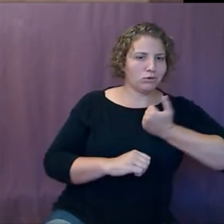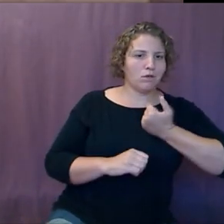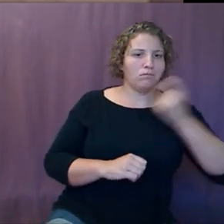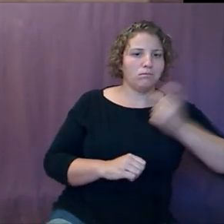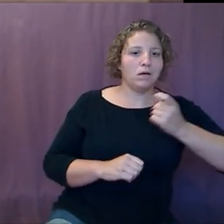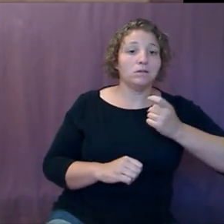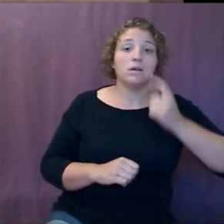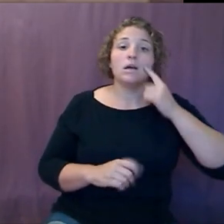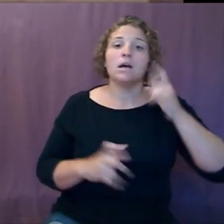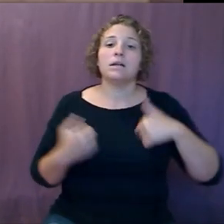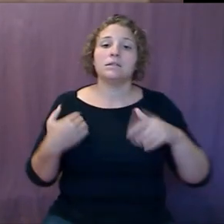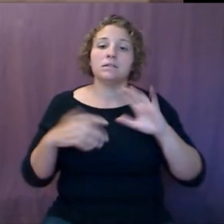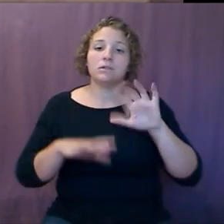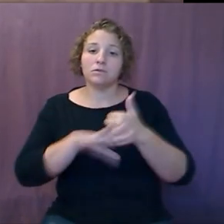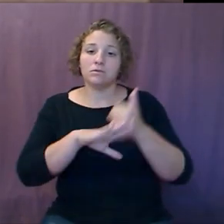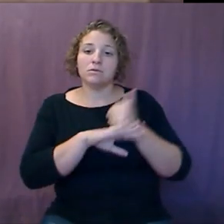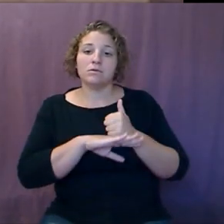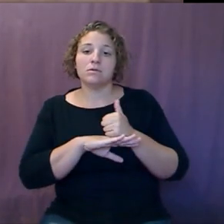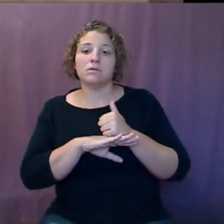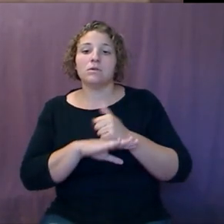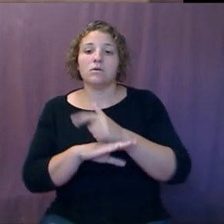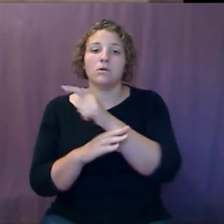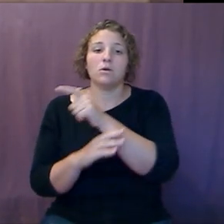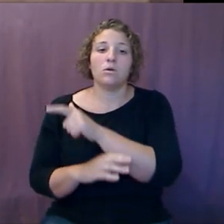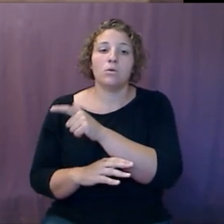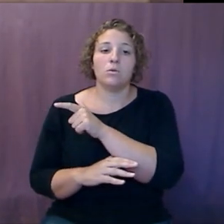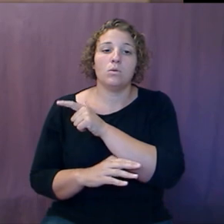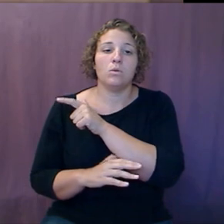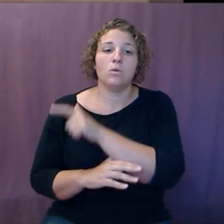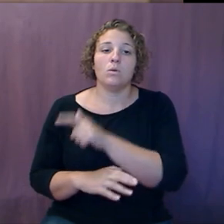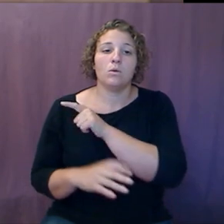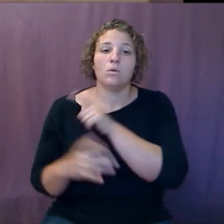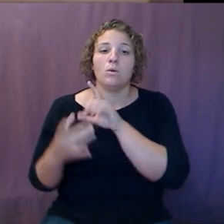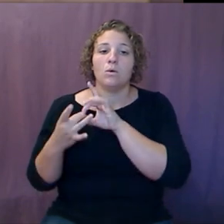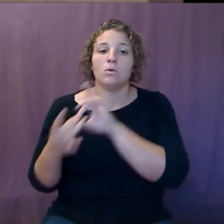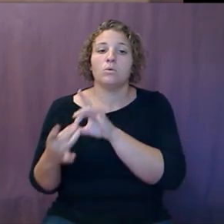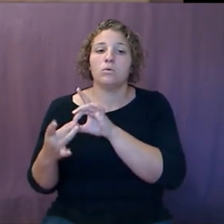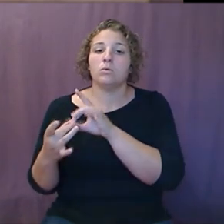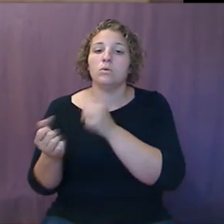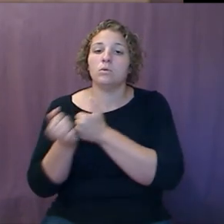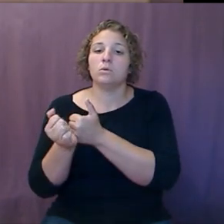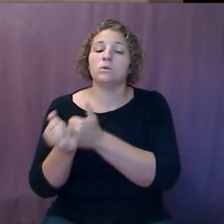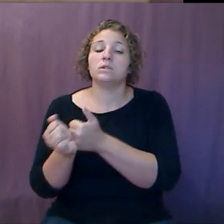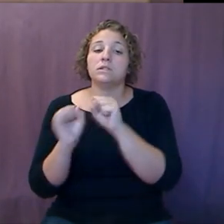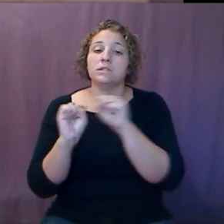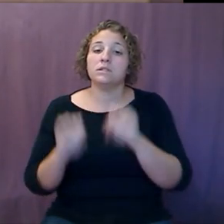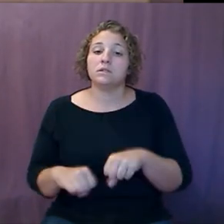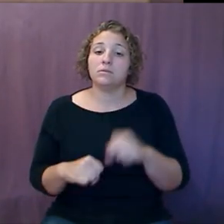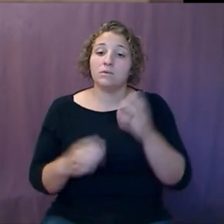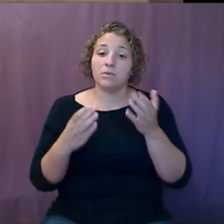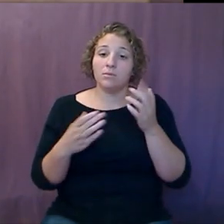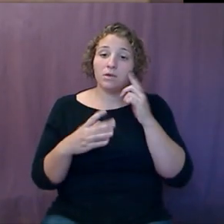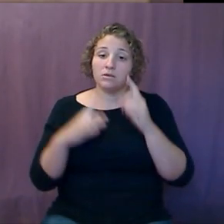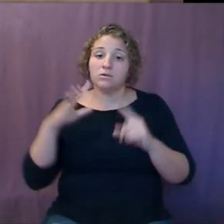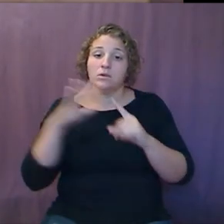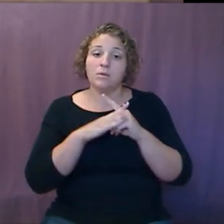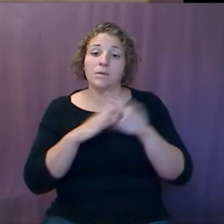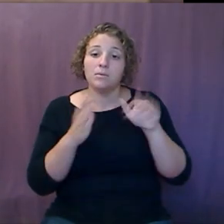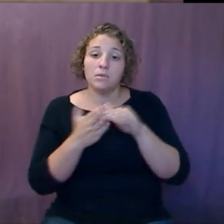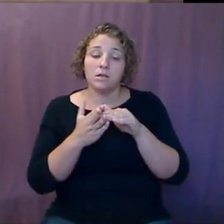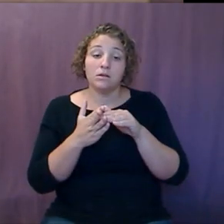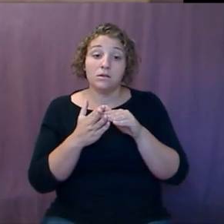a loyalty program and a system so this mark could show up in the middle of the tribulation this mark could possibly show up right after the signing